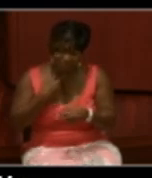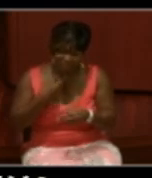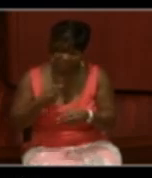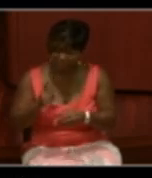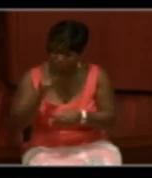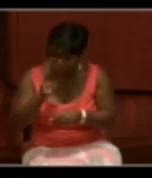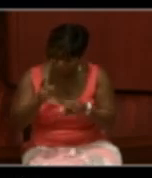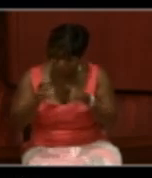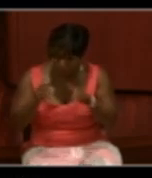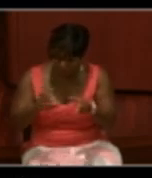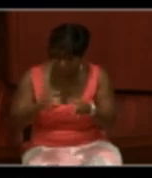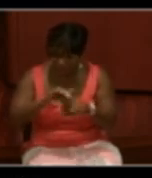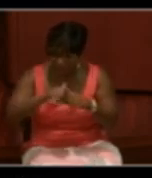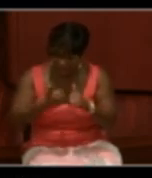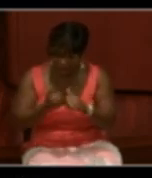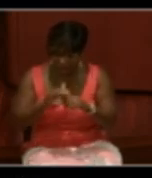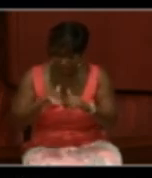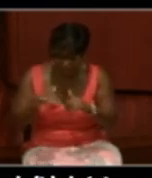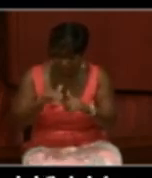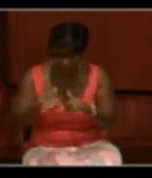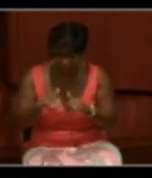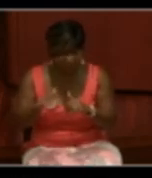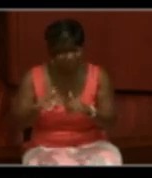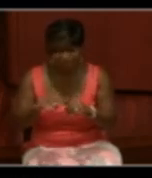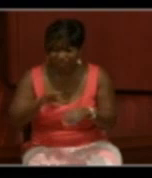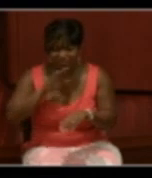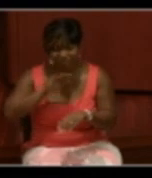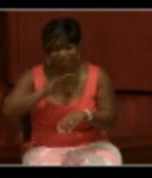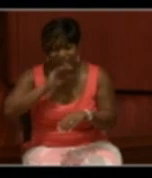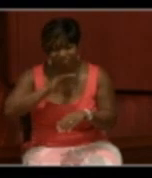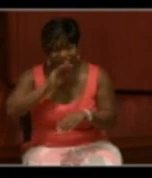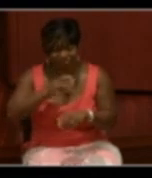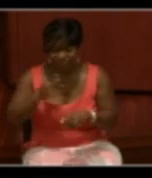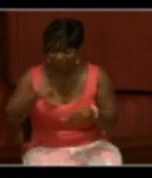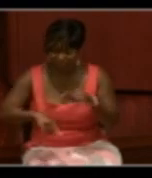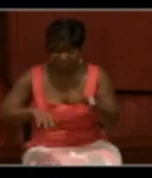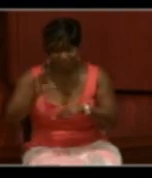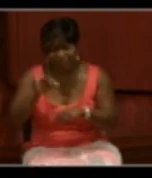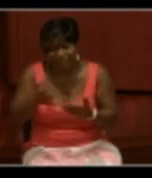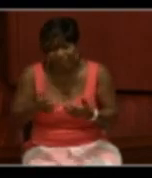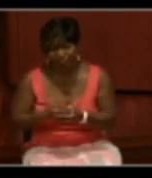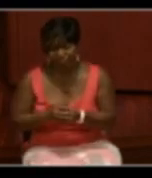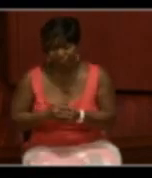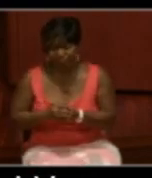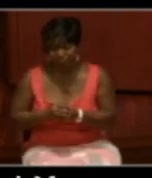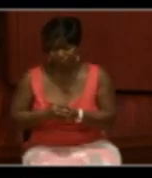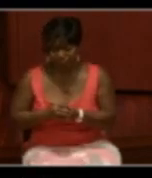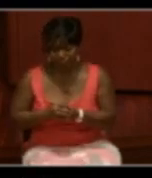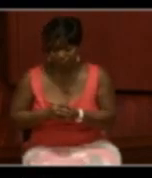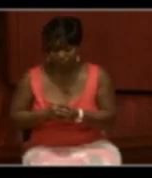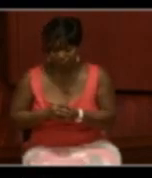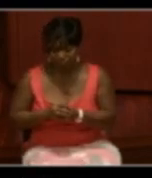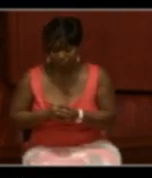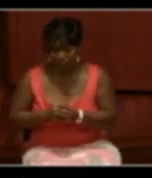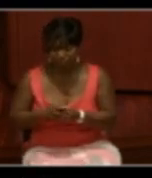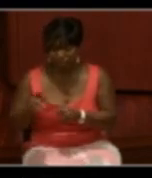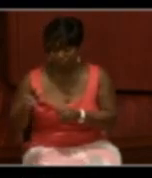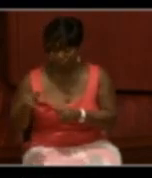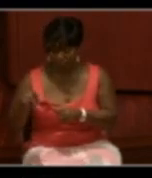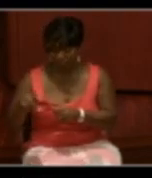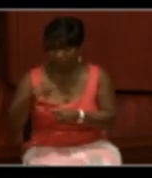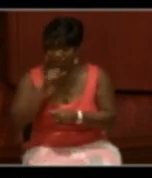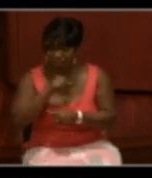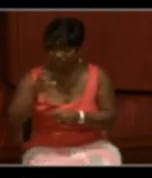idea of how the name should be spelled, it wouldn't necessarily appear. But here, Reuben Pinnell,